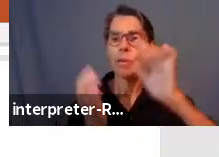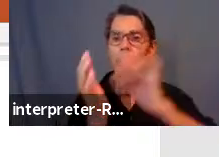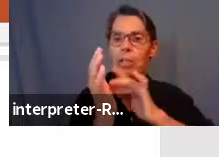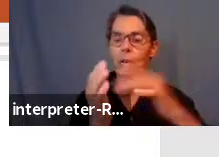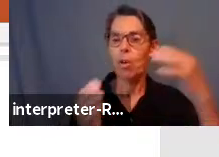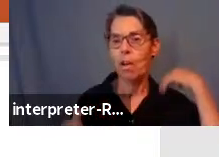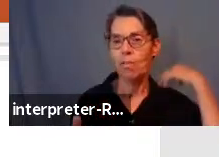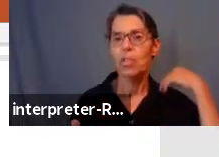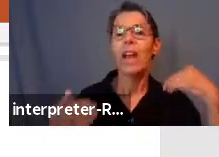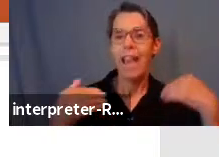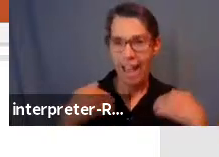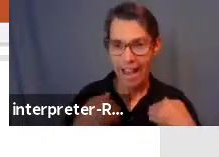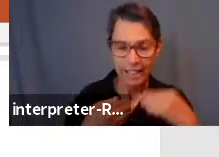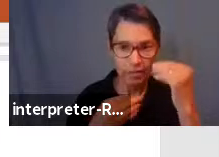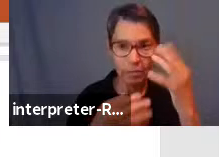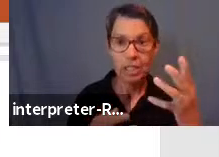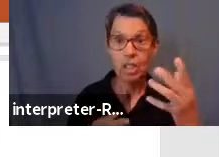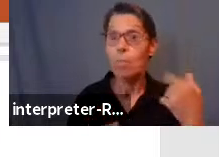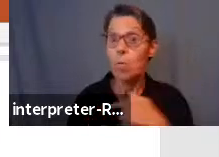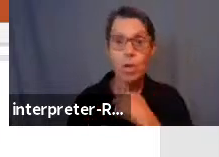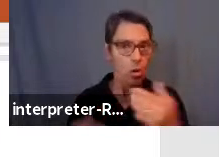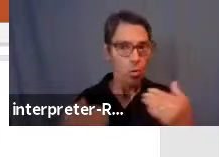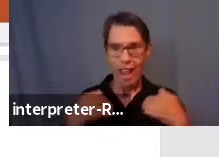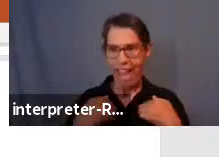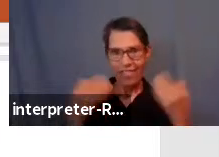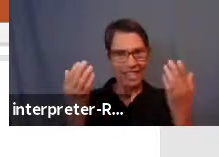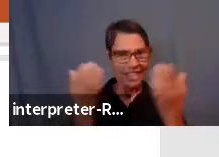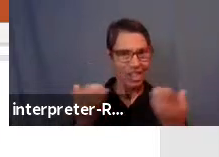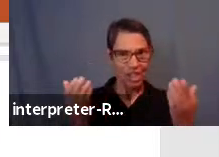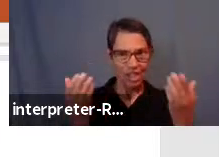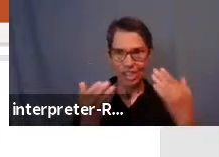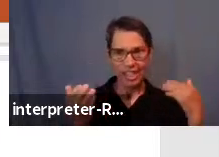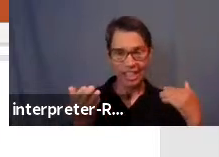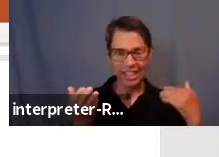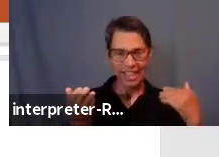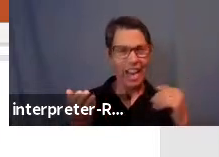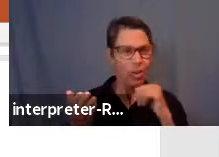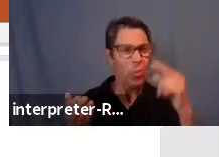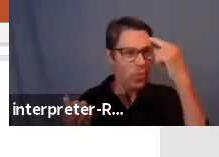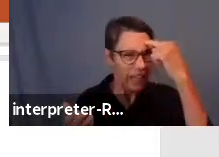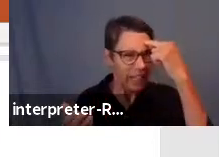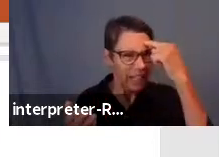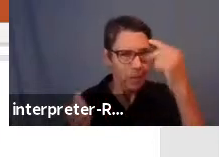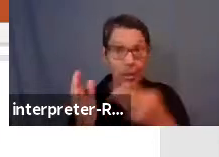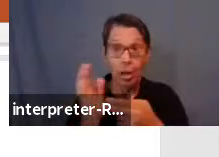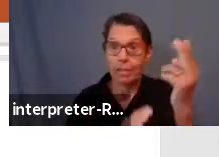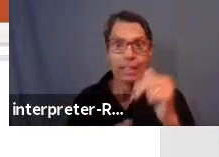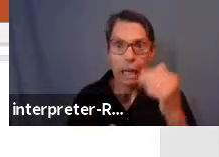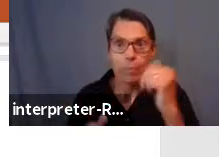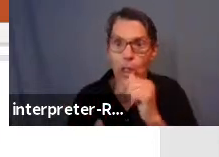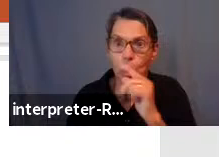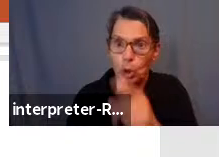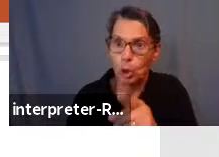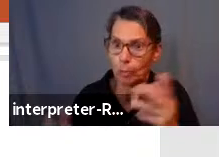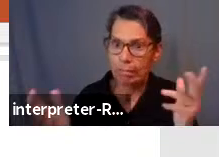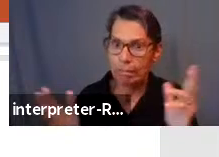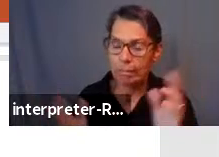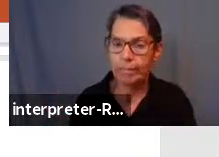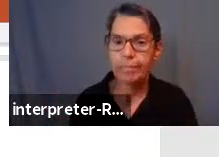we are doing that here as of yet, but I really honestly, I'm not positive on that.